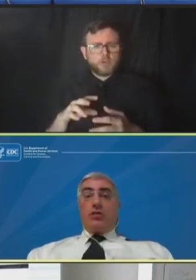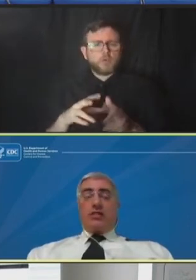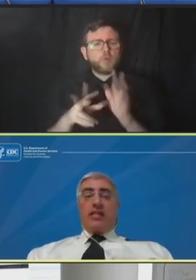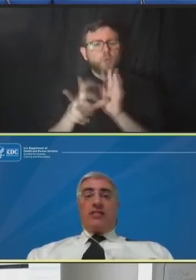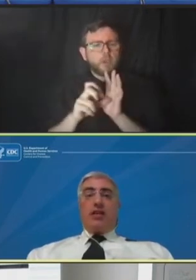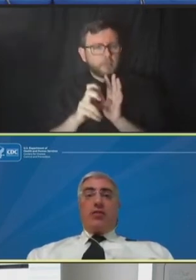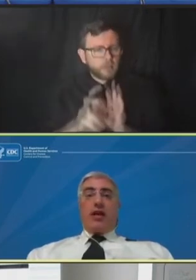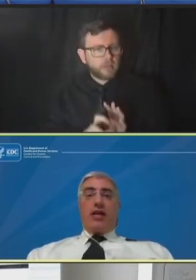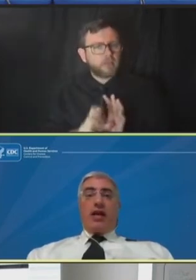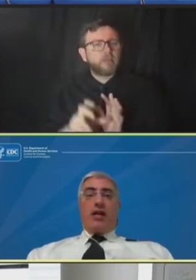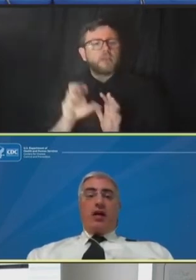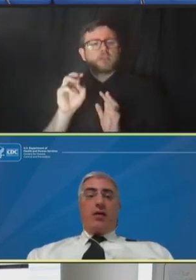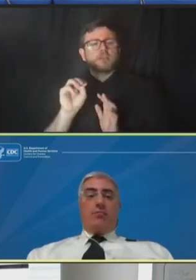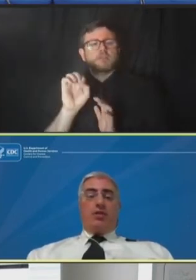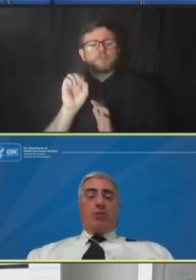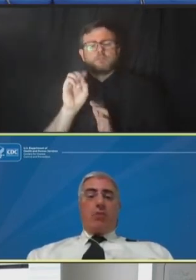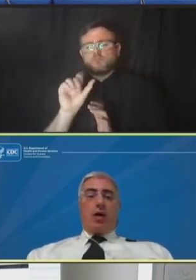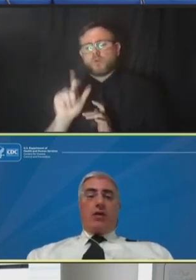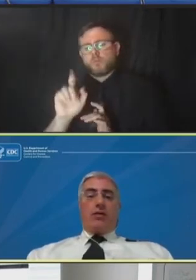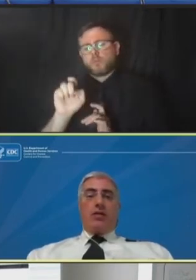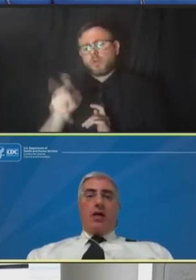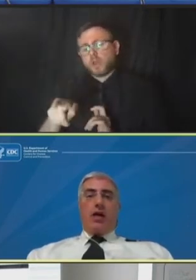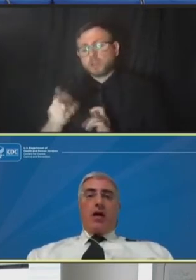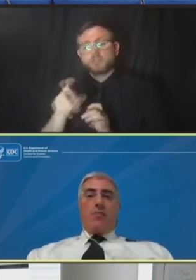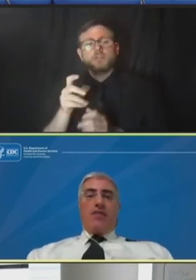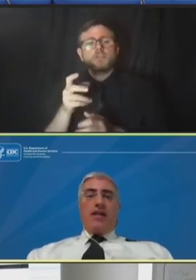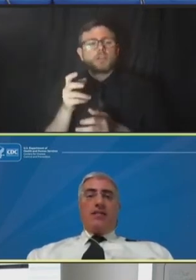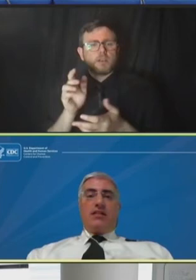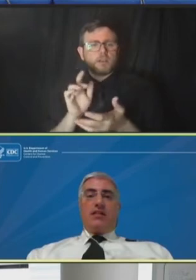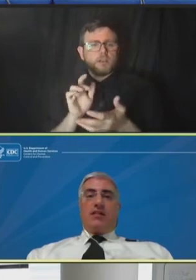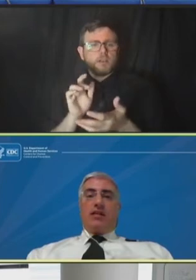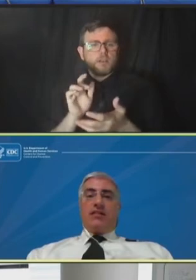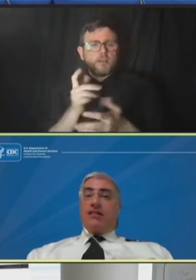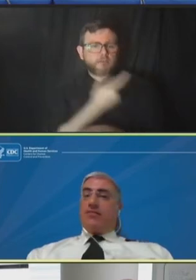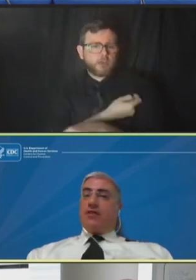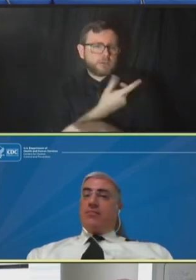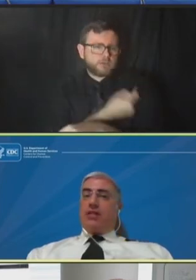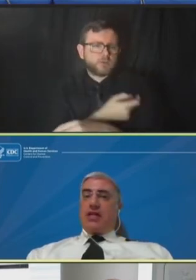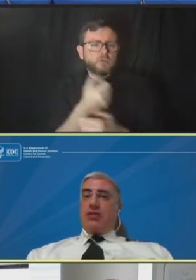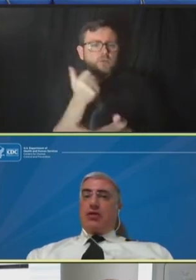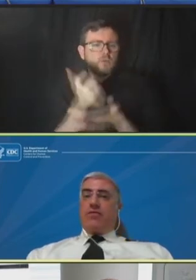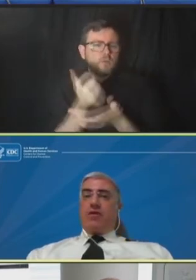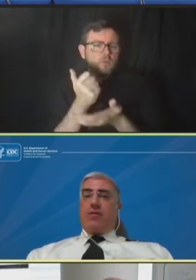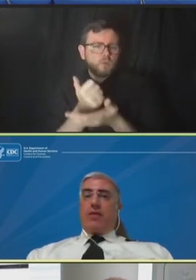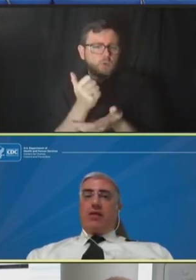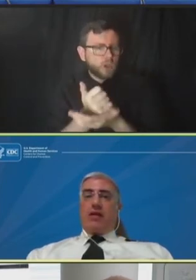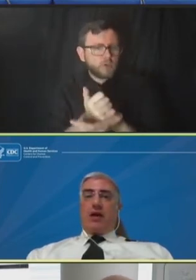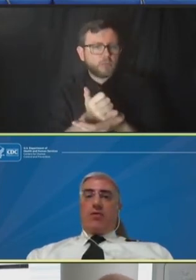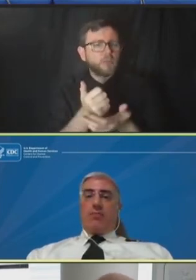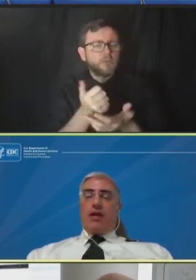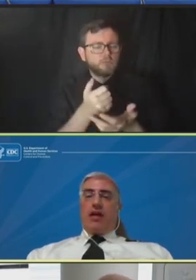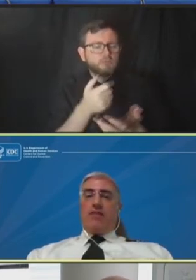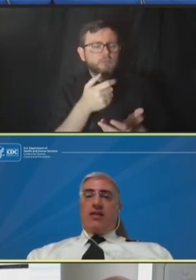to successfully eradicate smallpox. That's different potentially from the non-replicating vaccines